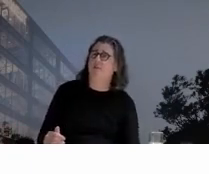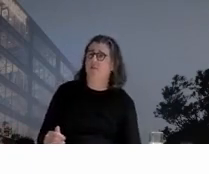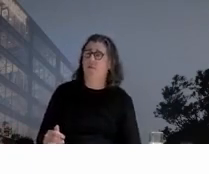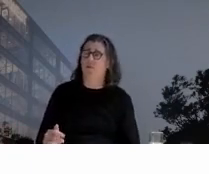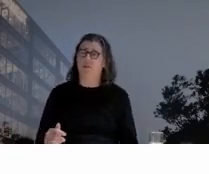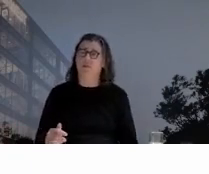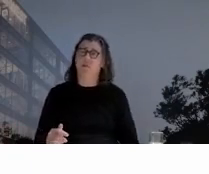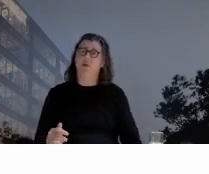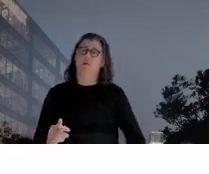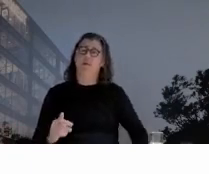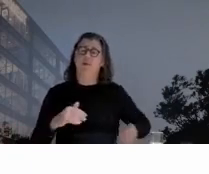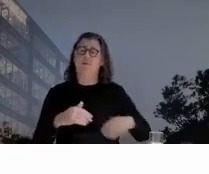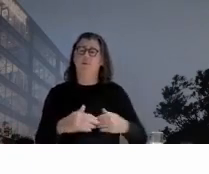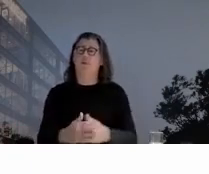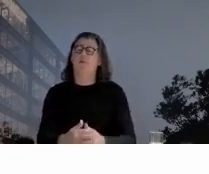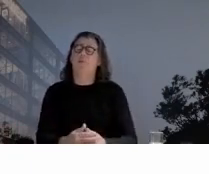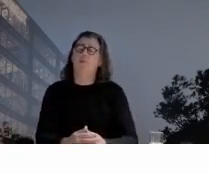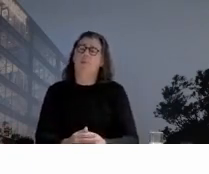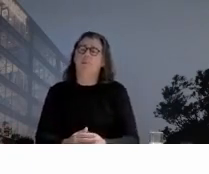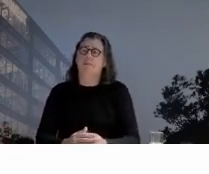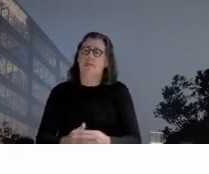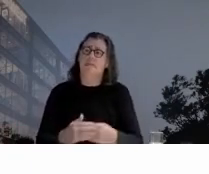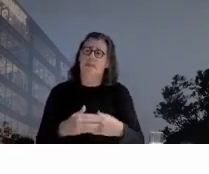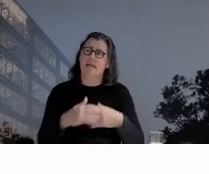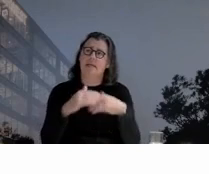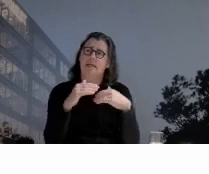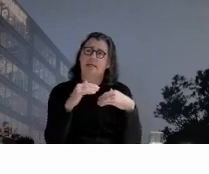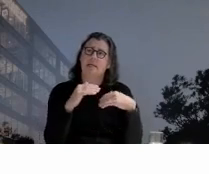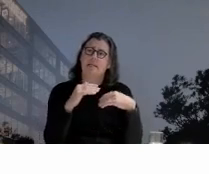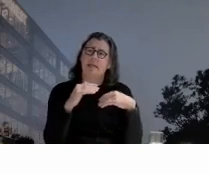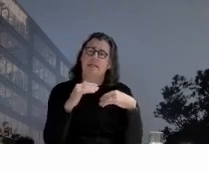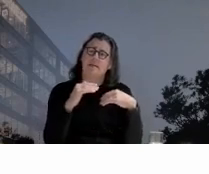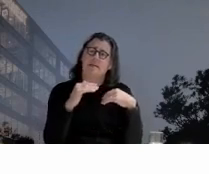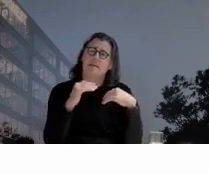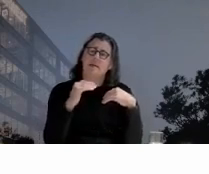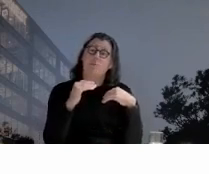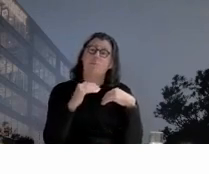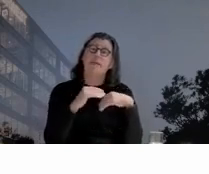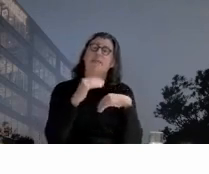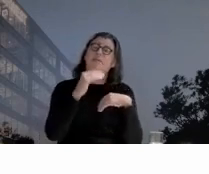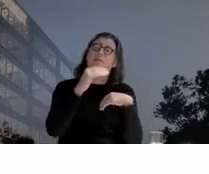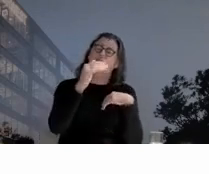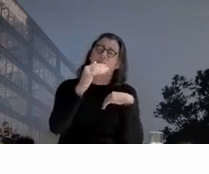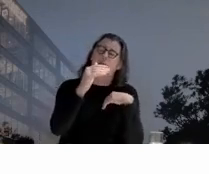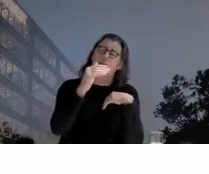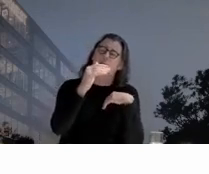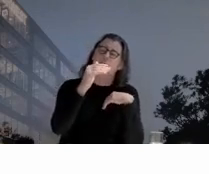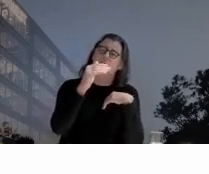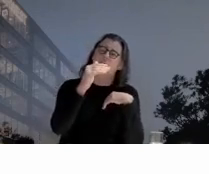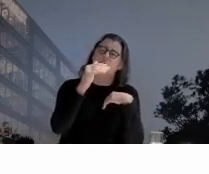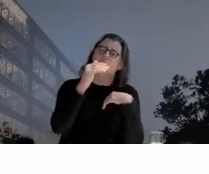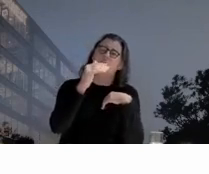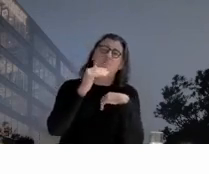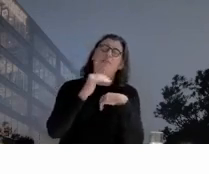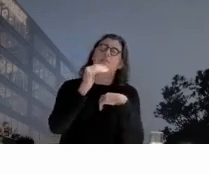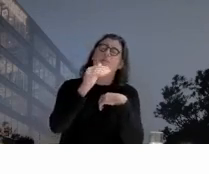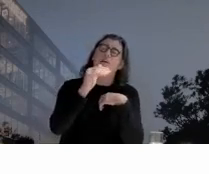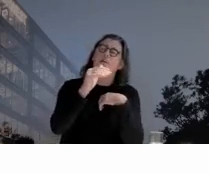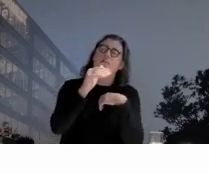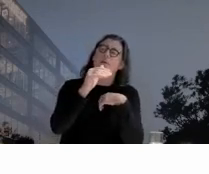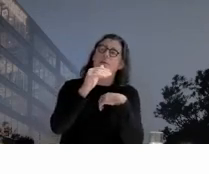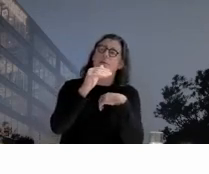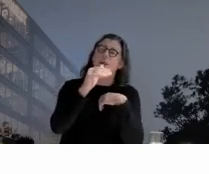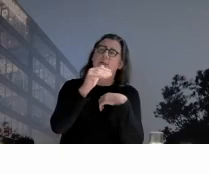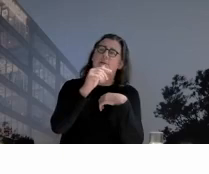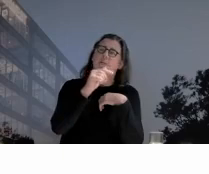there's a crossover point. What that crossover point is saying that the biggest sunshade starts with the biggest